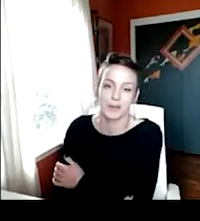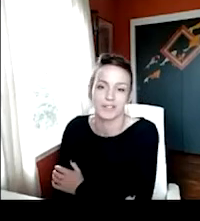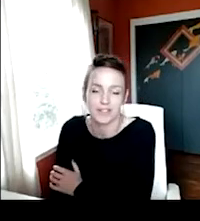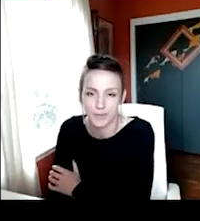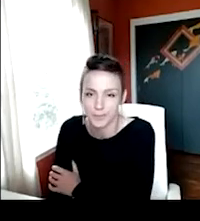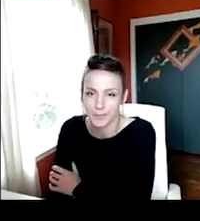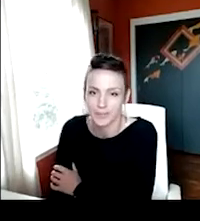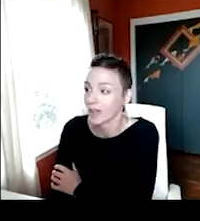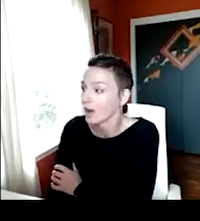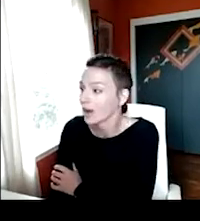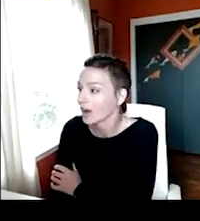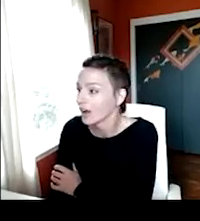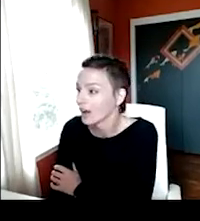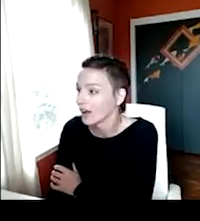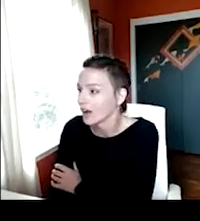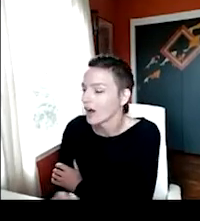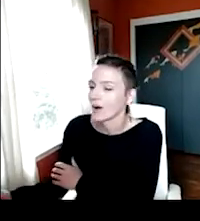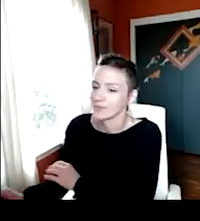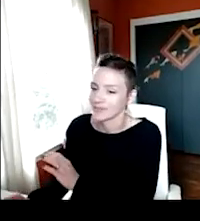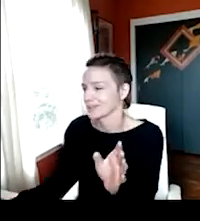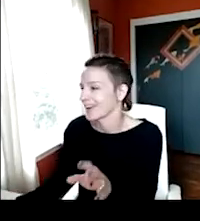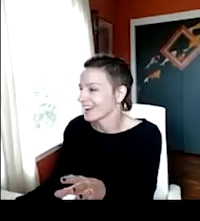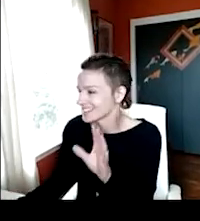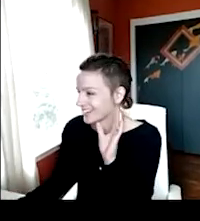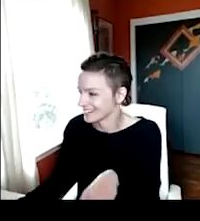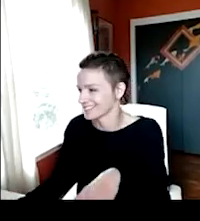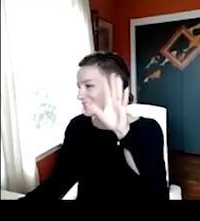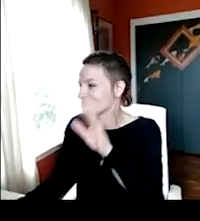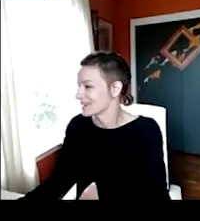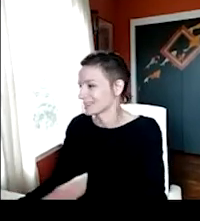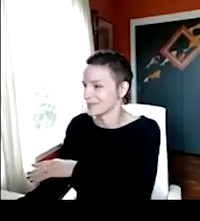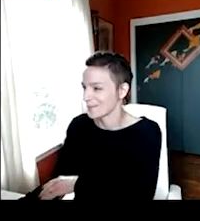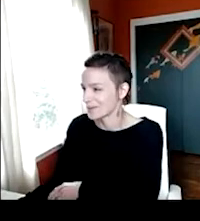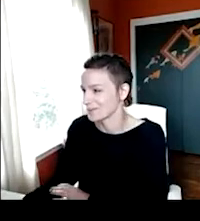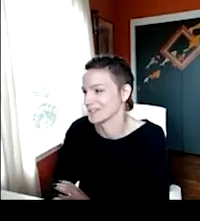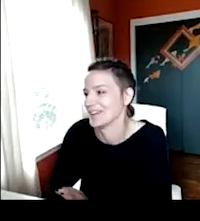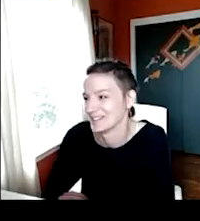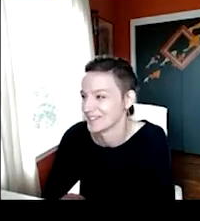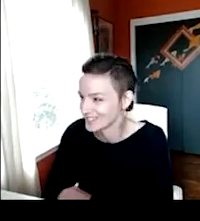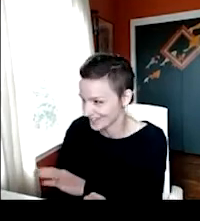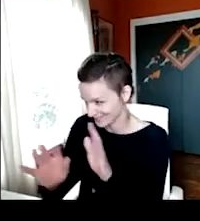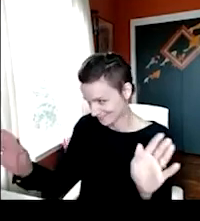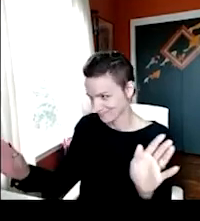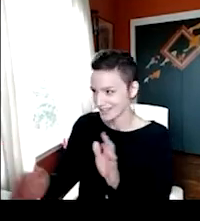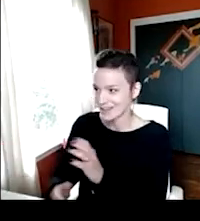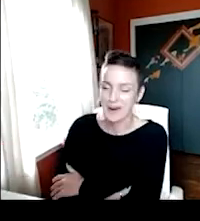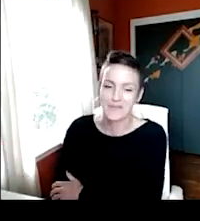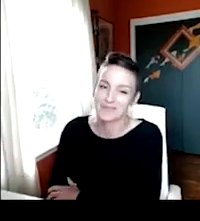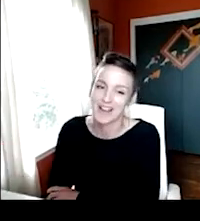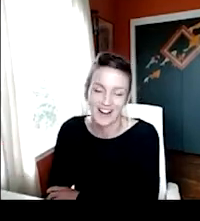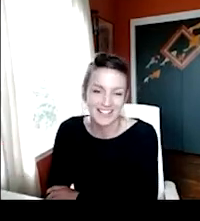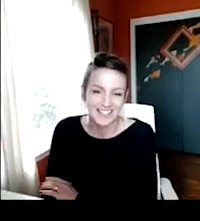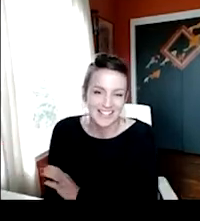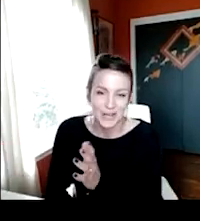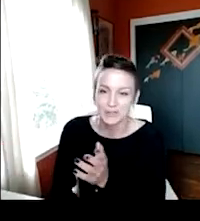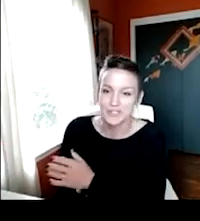so but you're not in presenter mode though, or slide. Oh, that's okay, because I can't. Okay. It messes me up when I'm in person. All right, no problem. Bear with me.